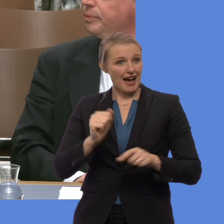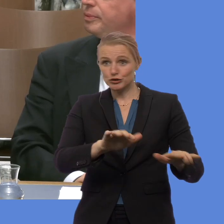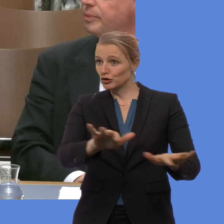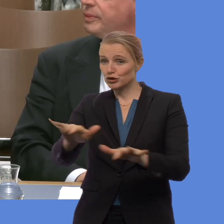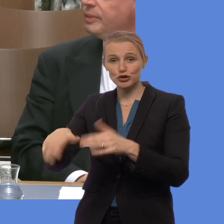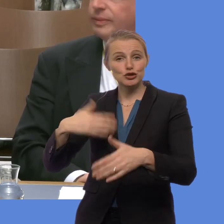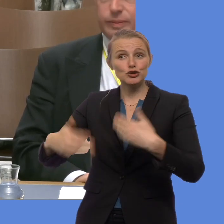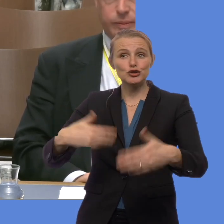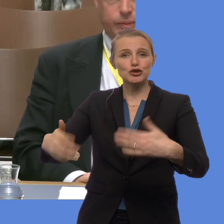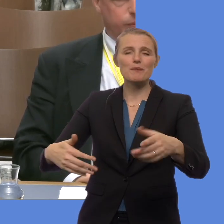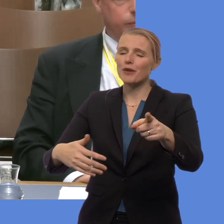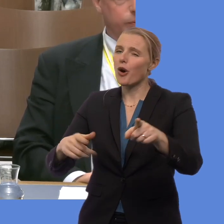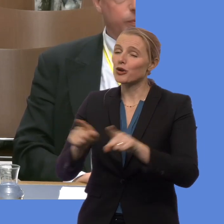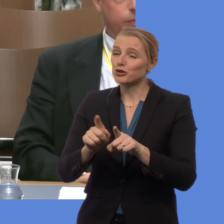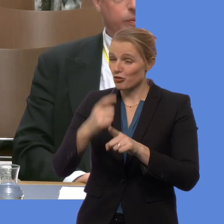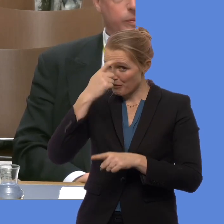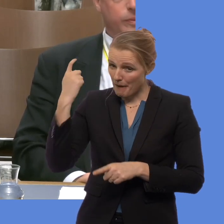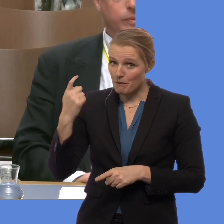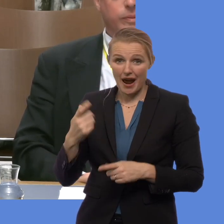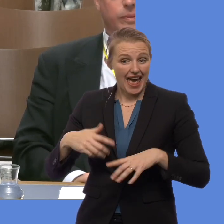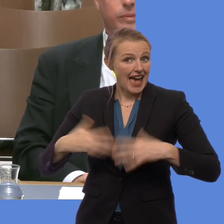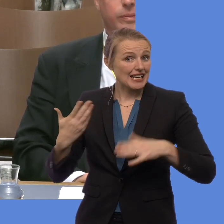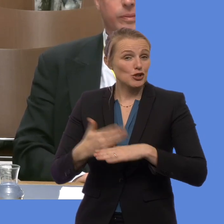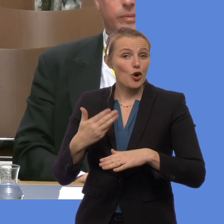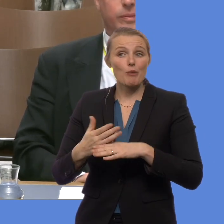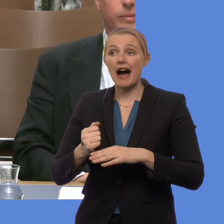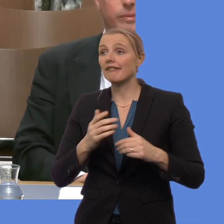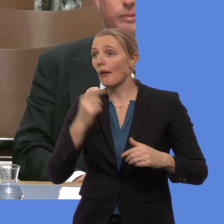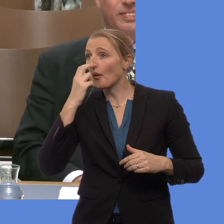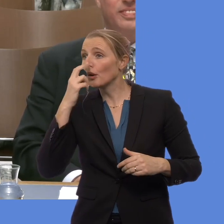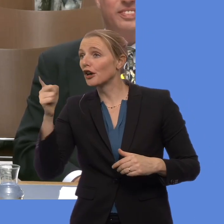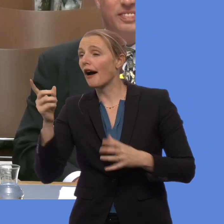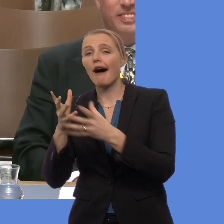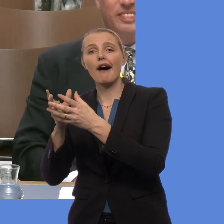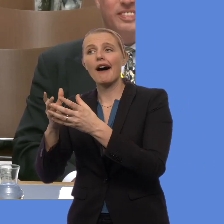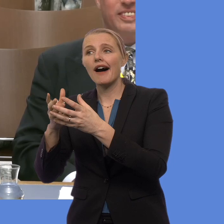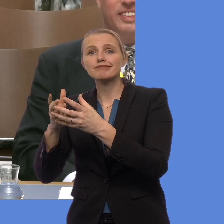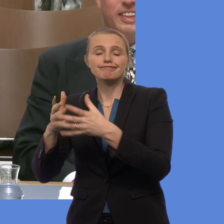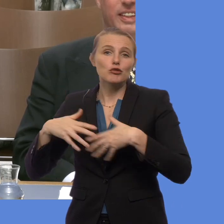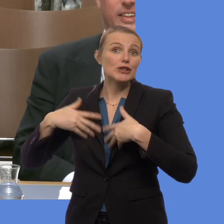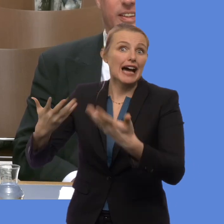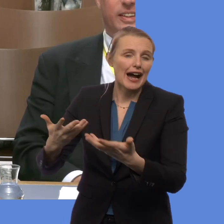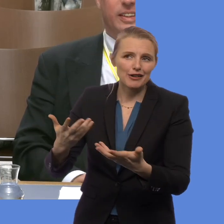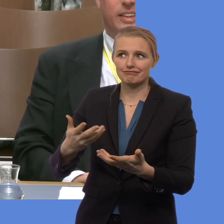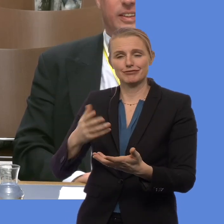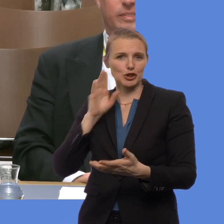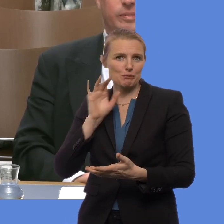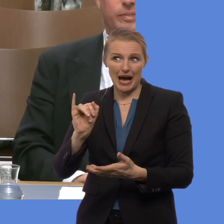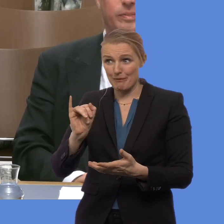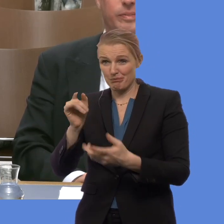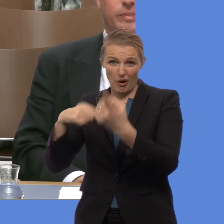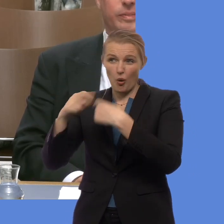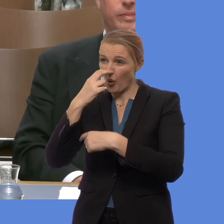profession, there's natural wastage. So some of the awful term, I know, but hopefully you appreciate what I mean. At some